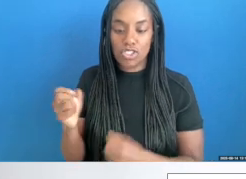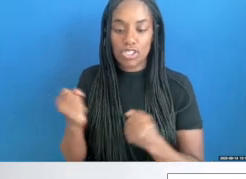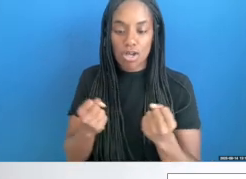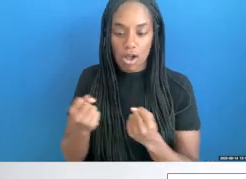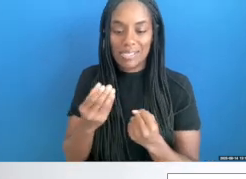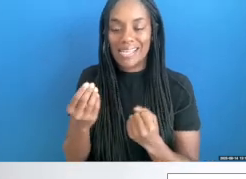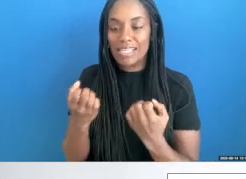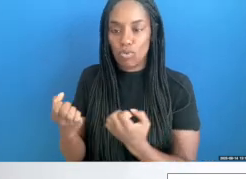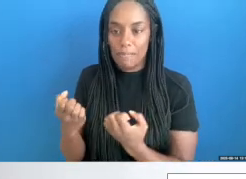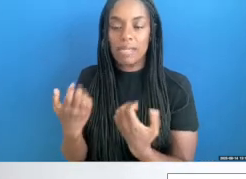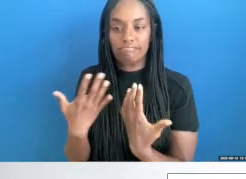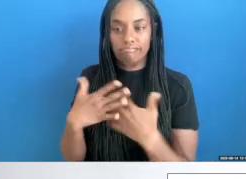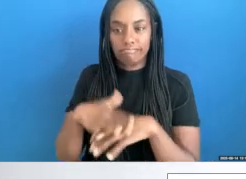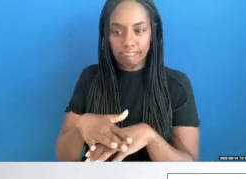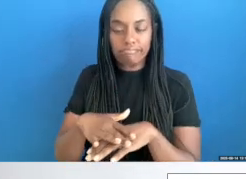fiscal year